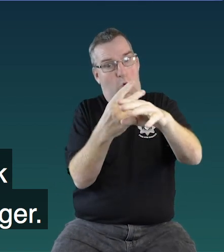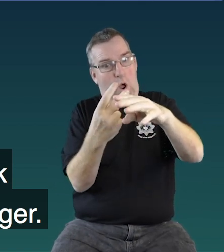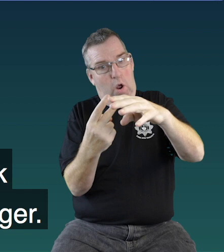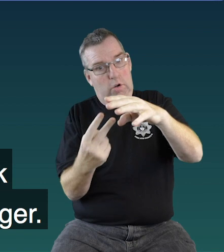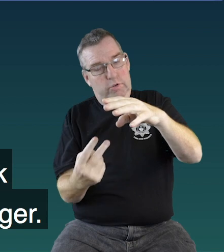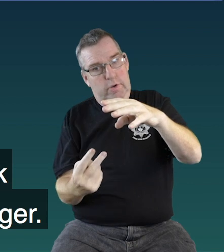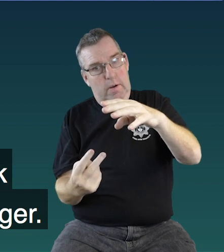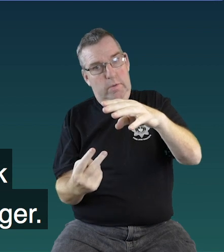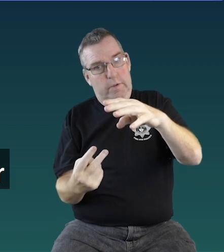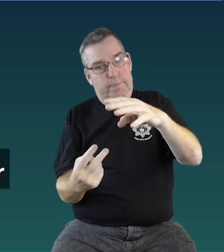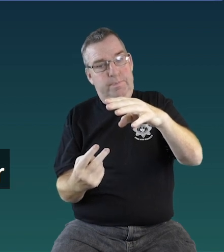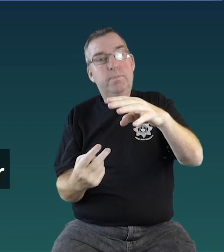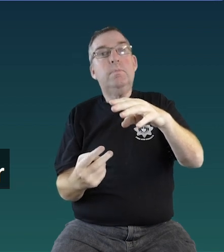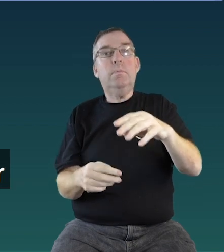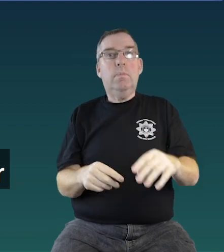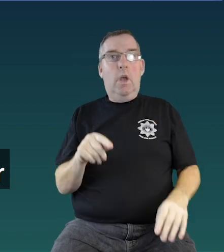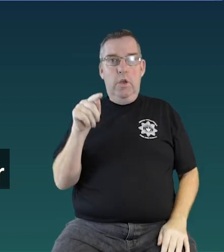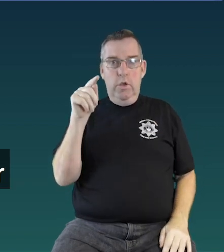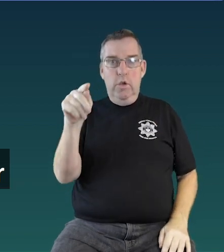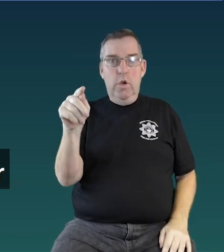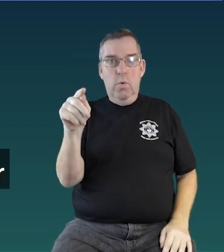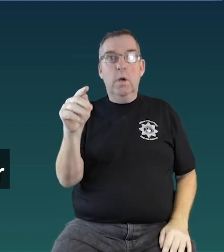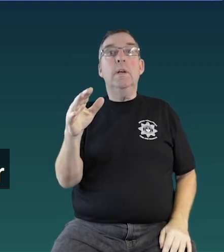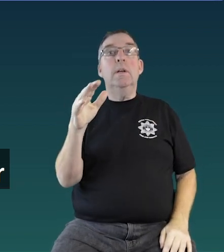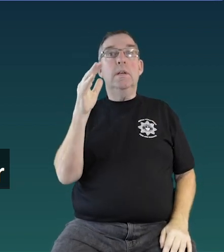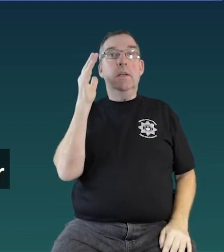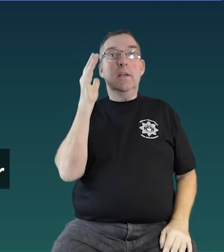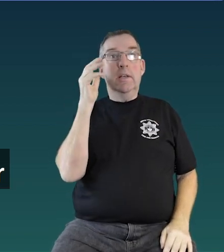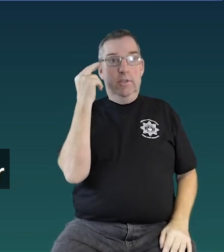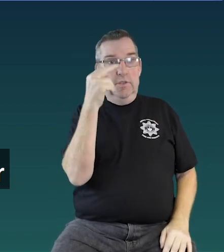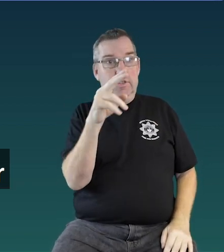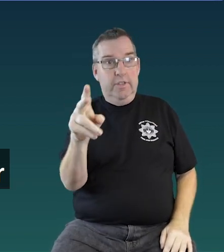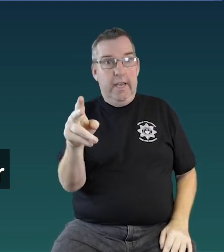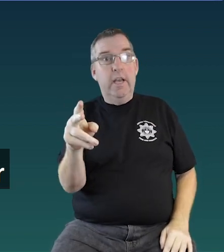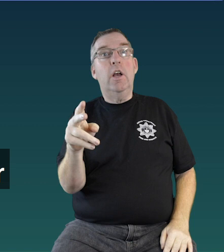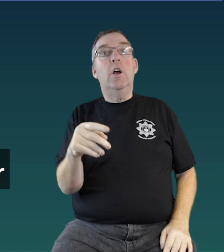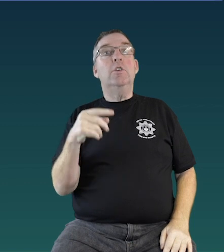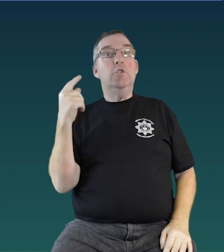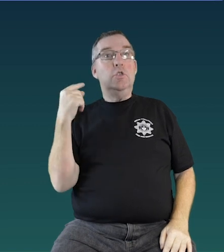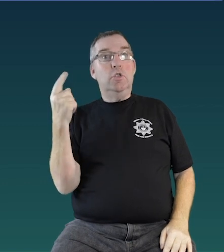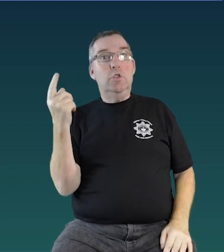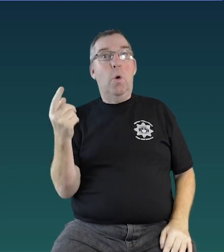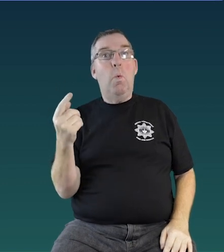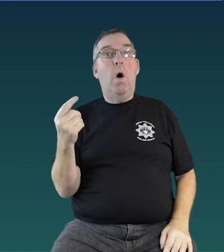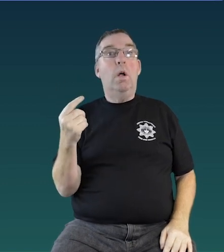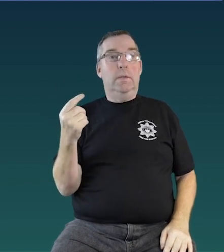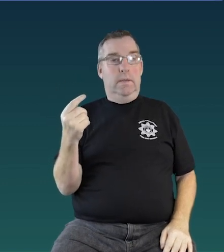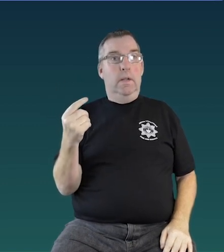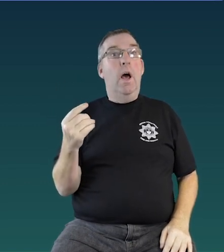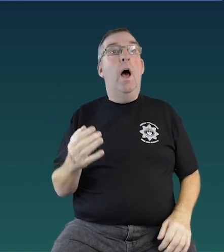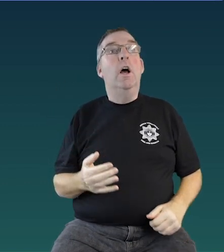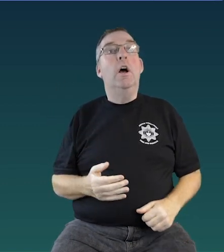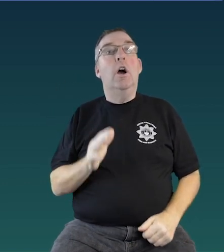serious danger. If you see somebody in the water, never go in to try and help them. You could be in big